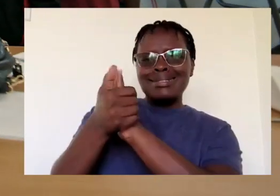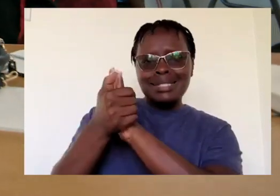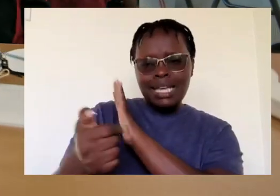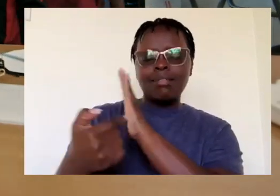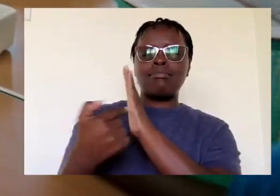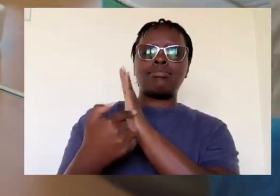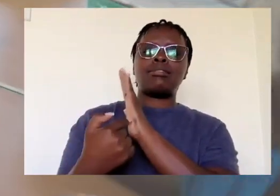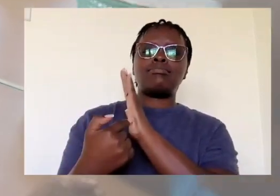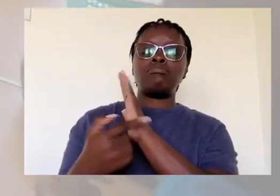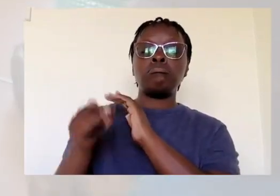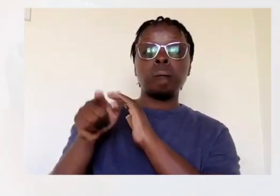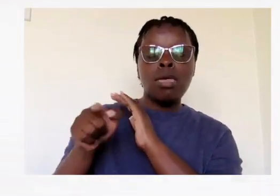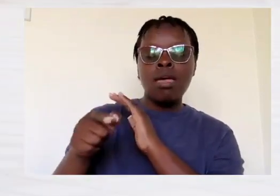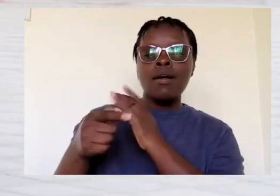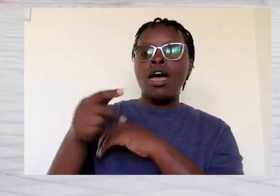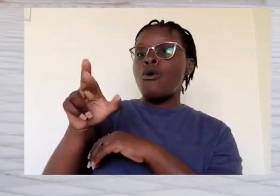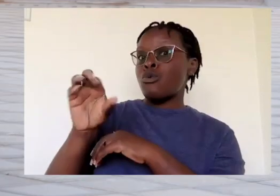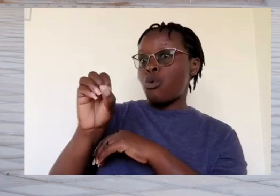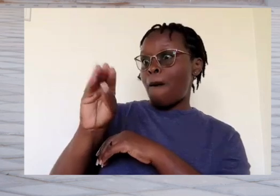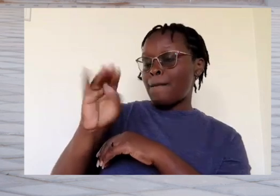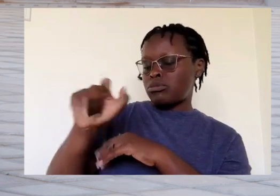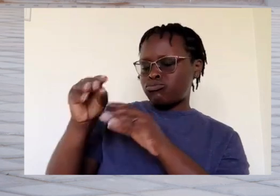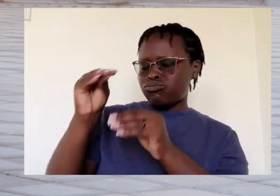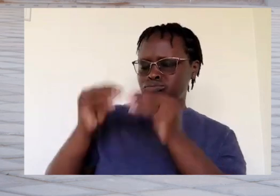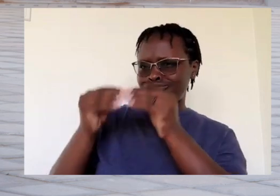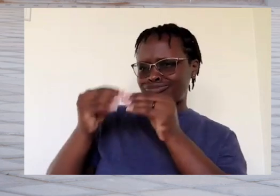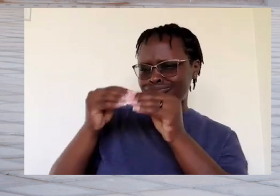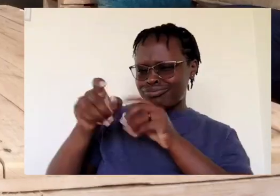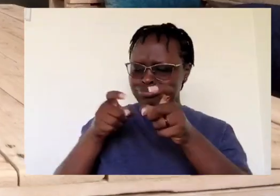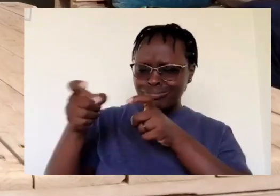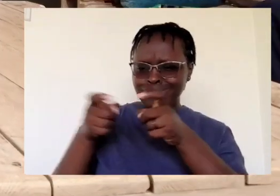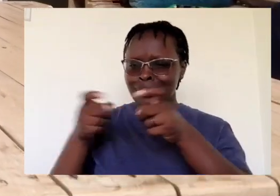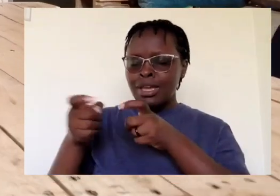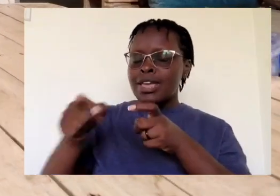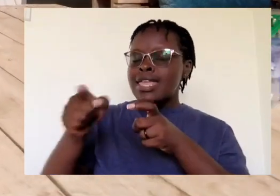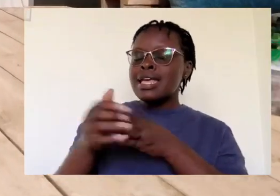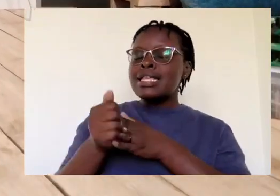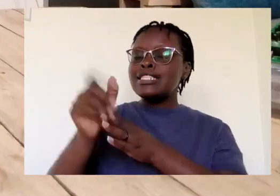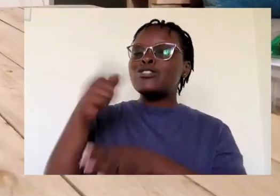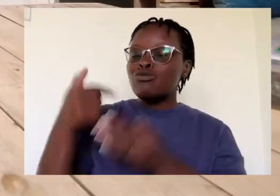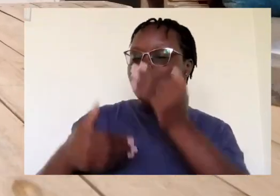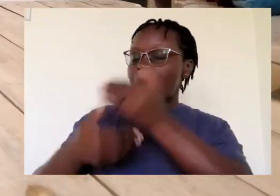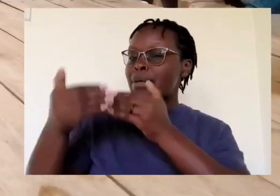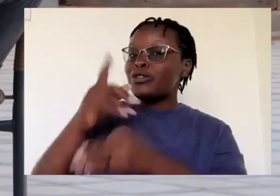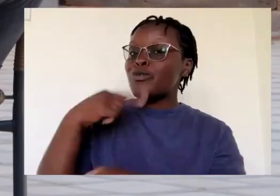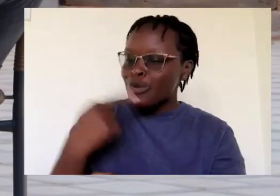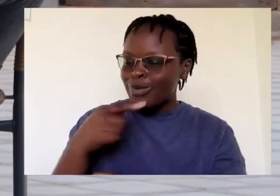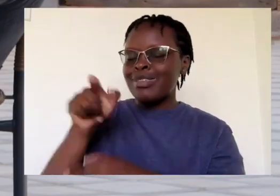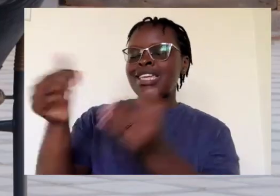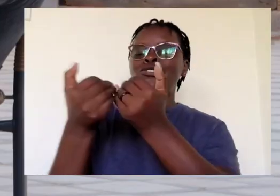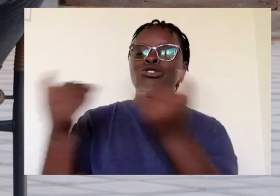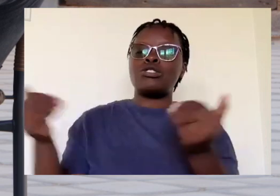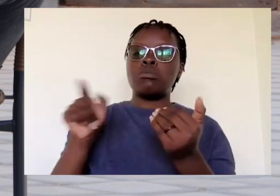doors to future opportunities. This robotica, which I'm actually very, very obsessed with, was put together by EdTech East Africa, and it brought